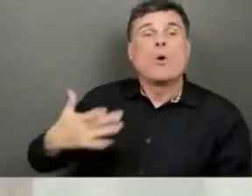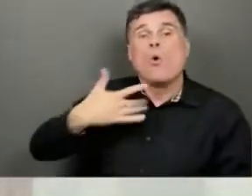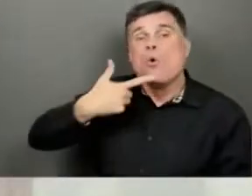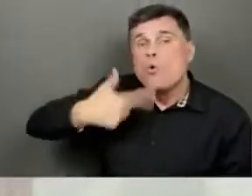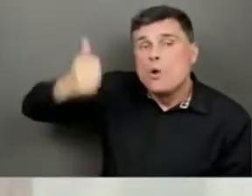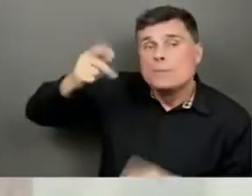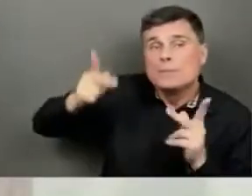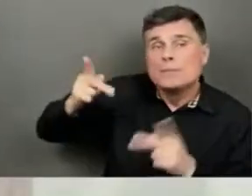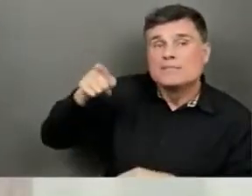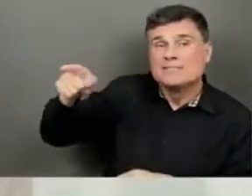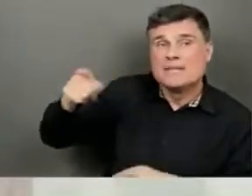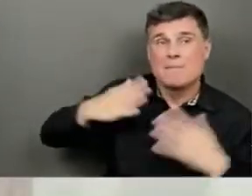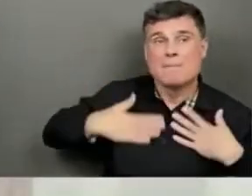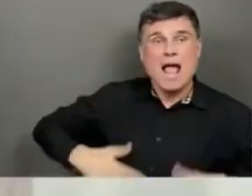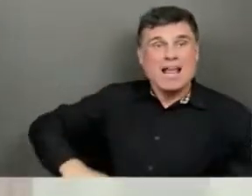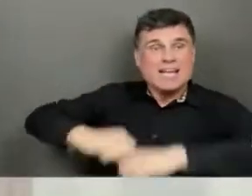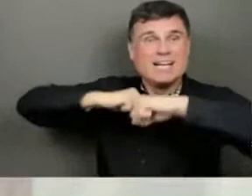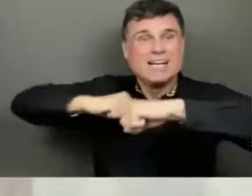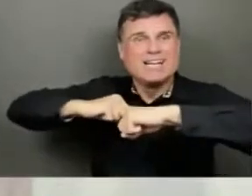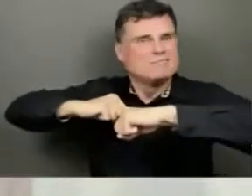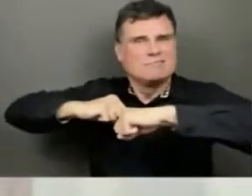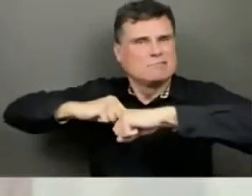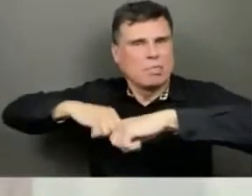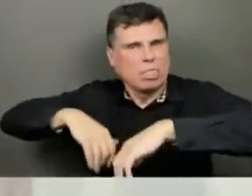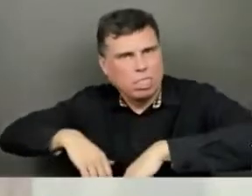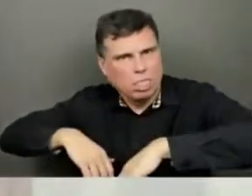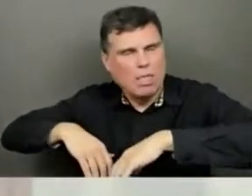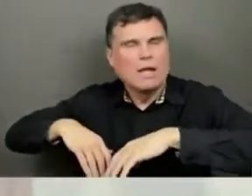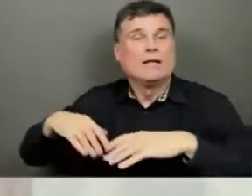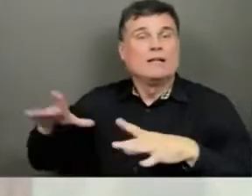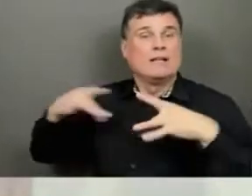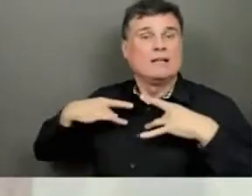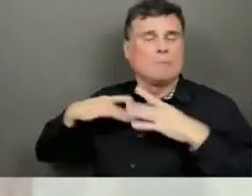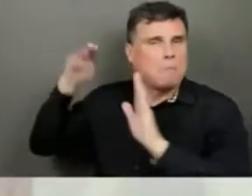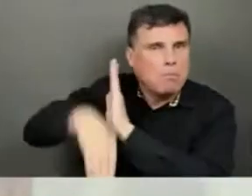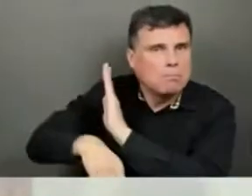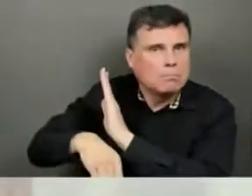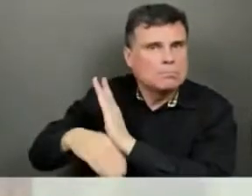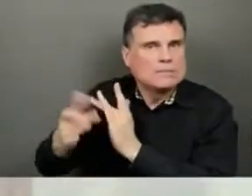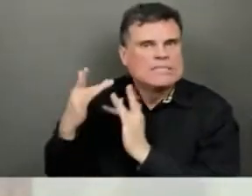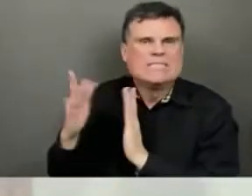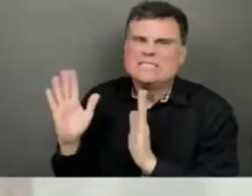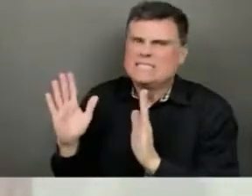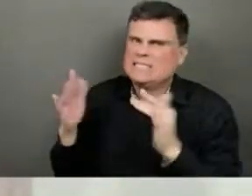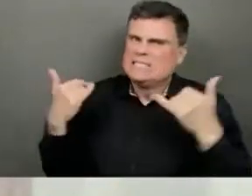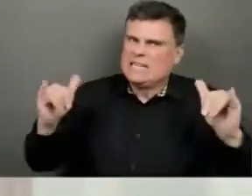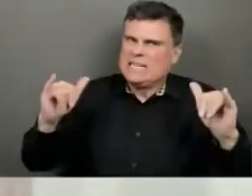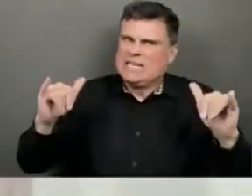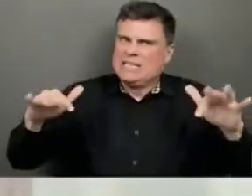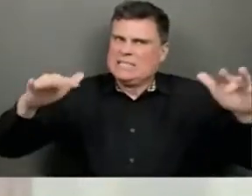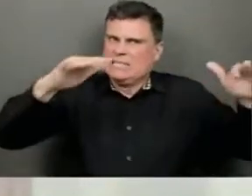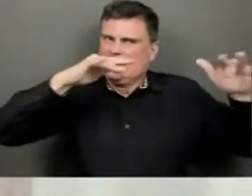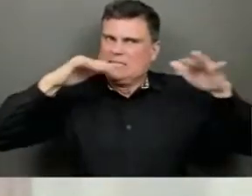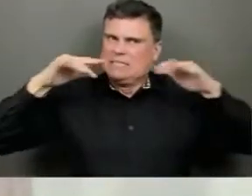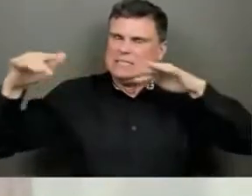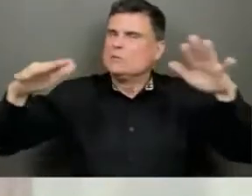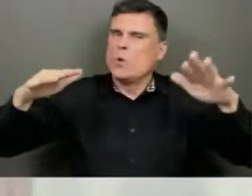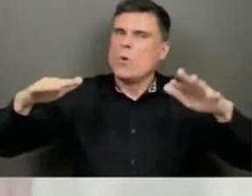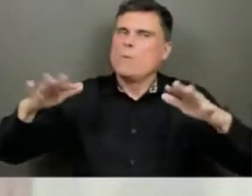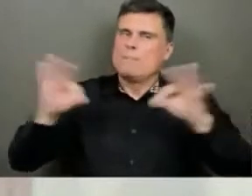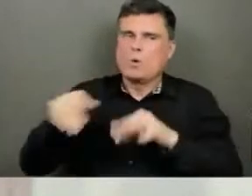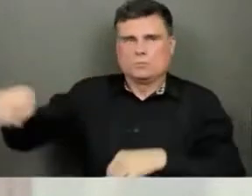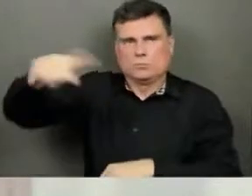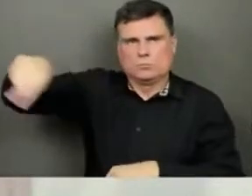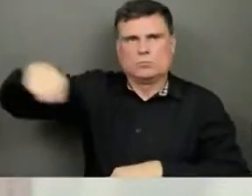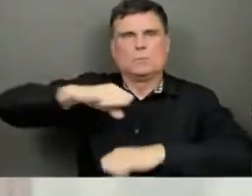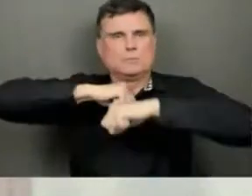hybrid protection, and there is still a moderate risk of COVID that's circulating right now. As I said, we don't yet know what the rest of